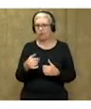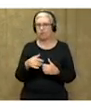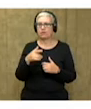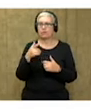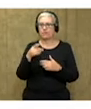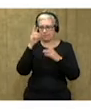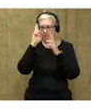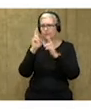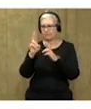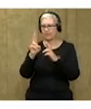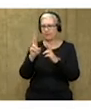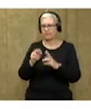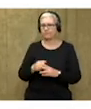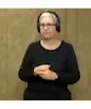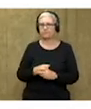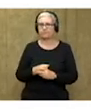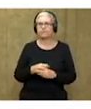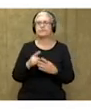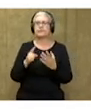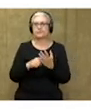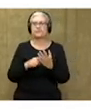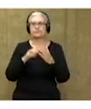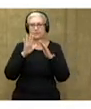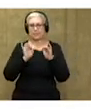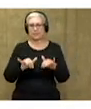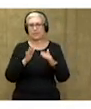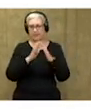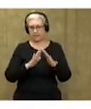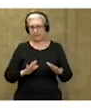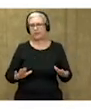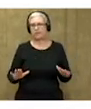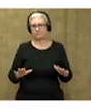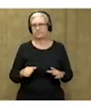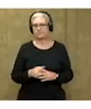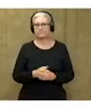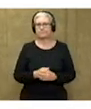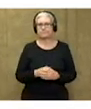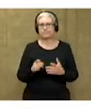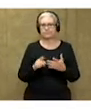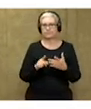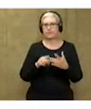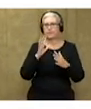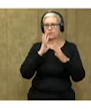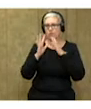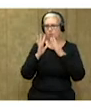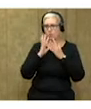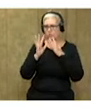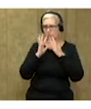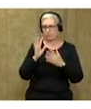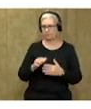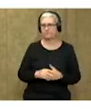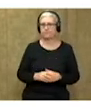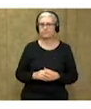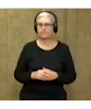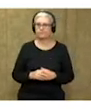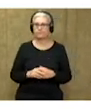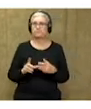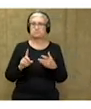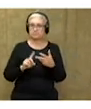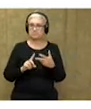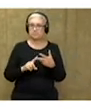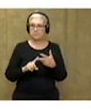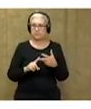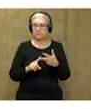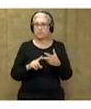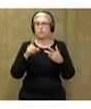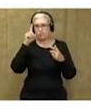and then respond to it, that can sometimes make a really big difference. The other thing is to be able to talk. A lot of times we want people